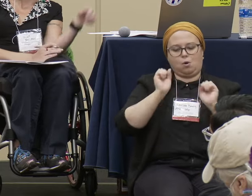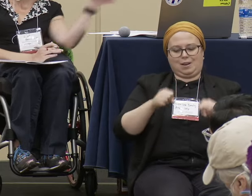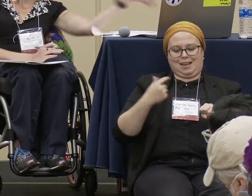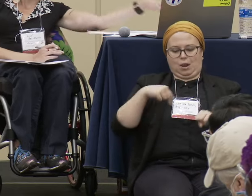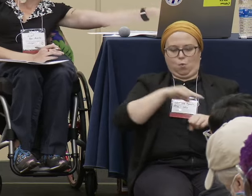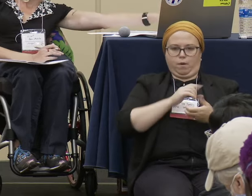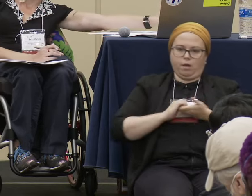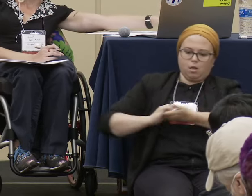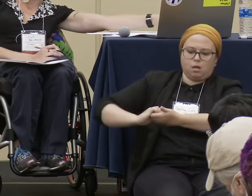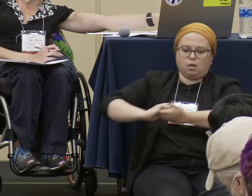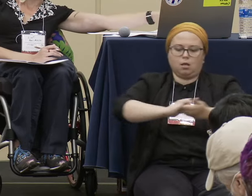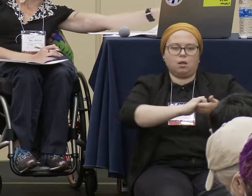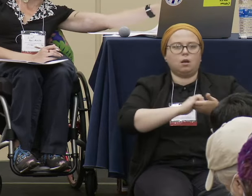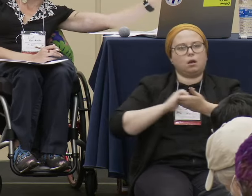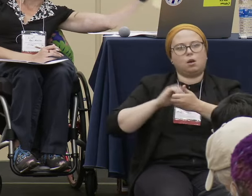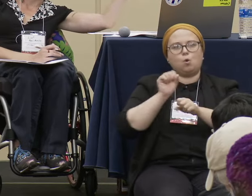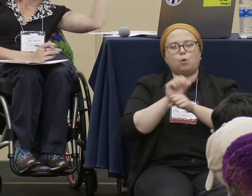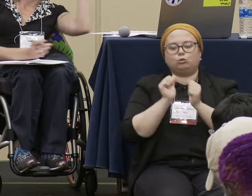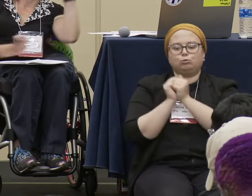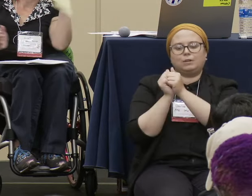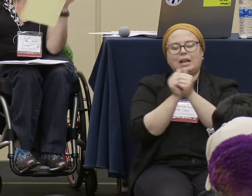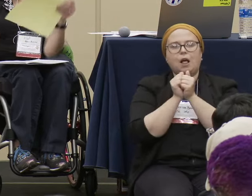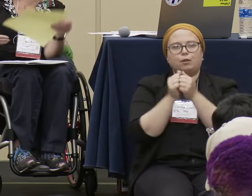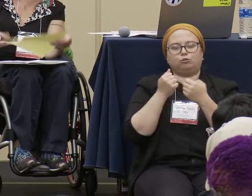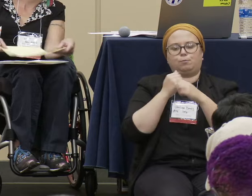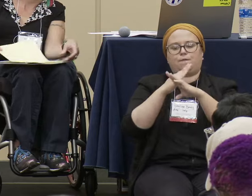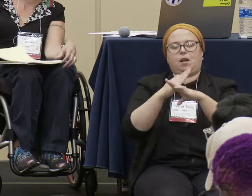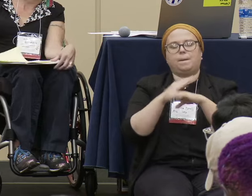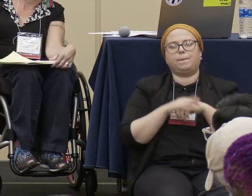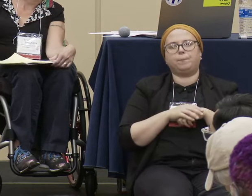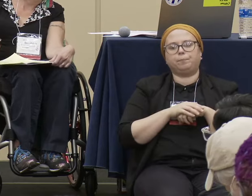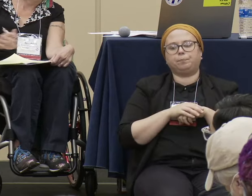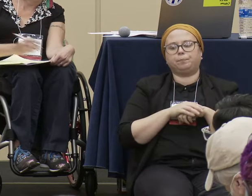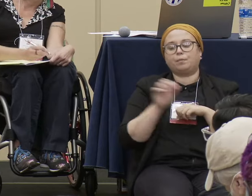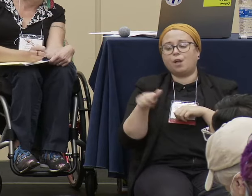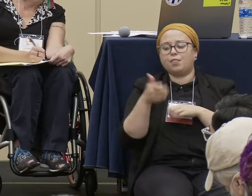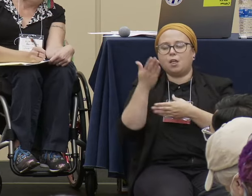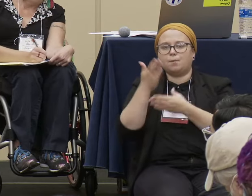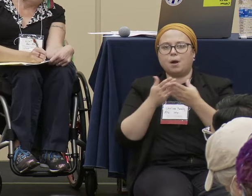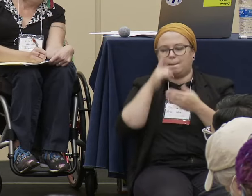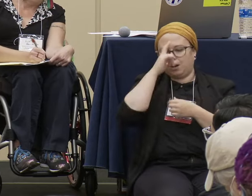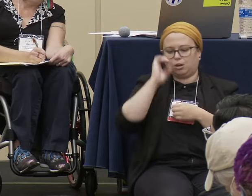prevent that? And the other piece of it is, because of our patriarchal system,